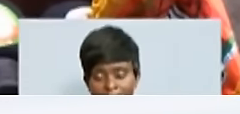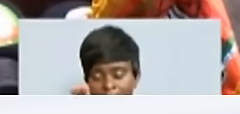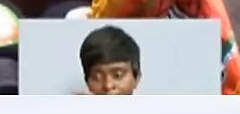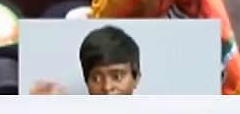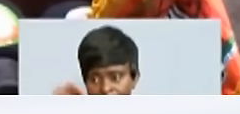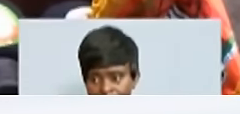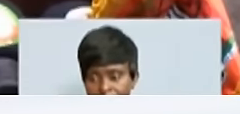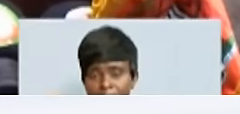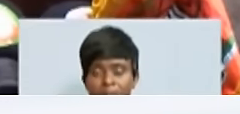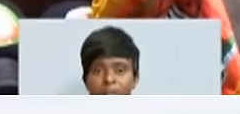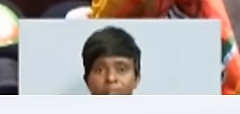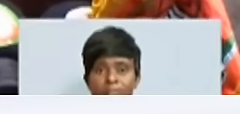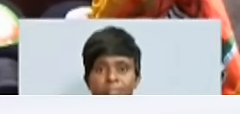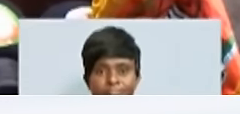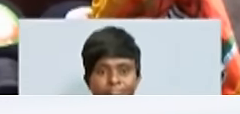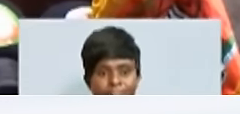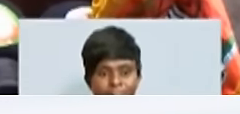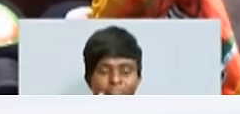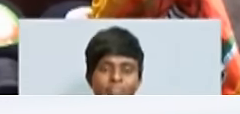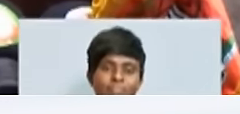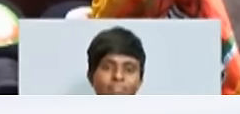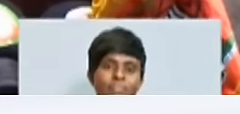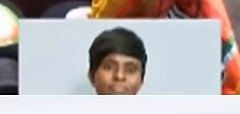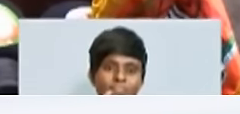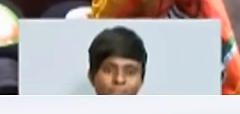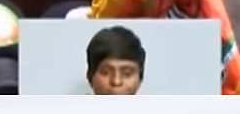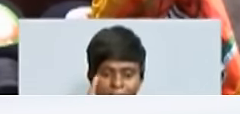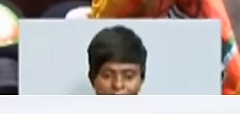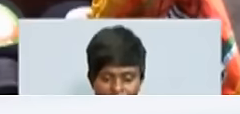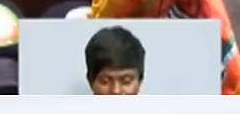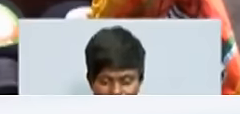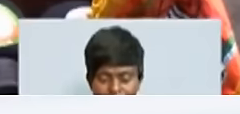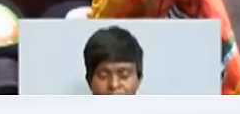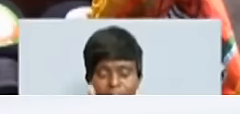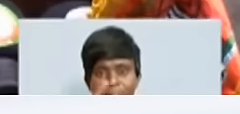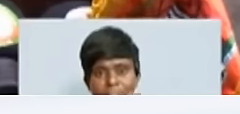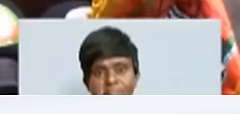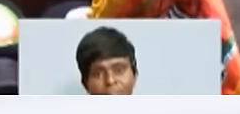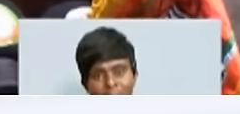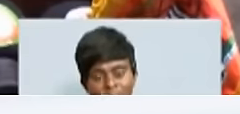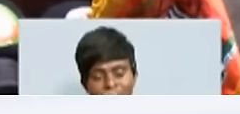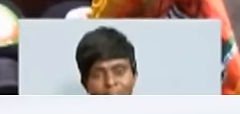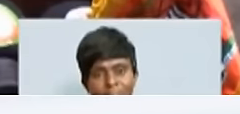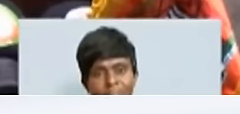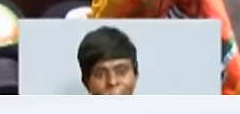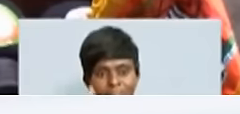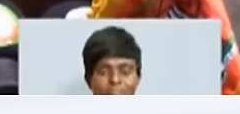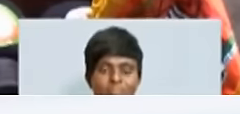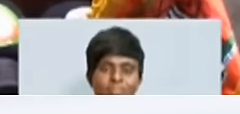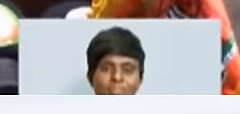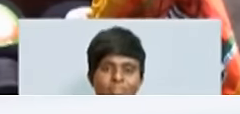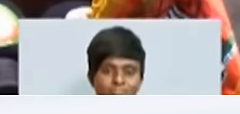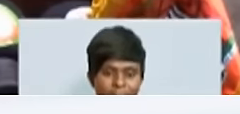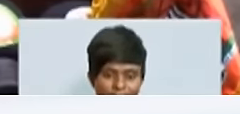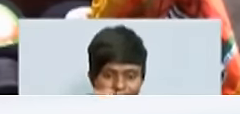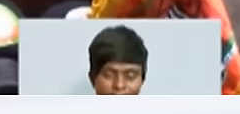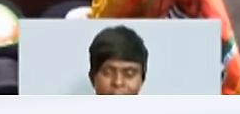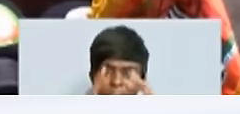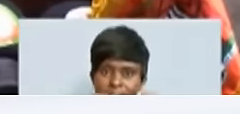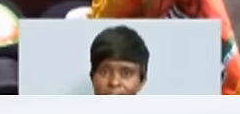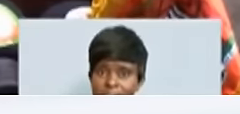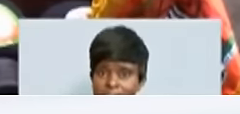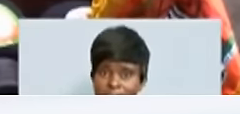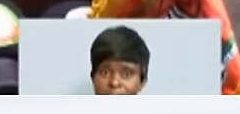of that facility. So let's take this as an opportunity, all of us, especially rural members of